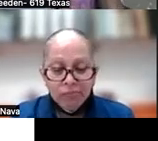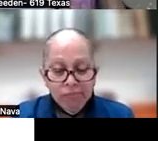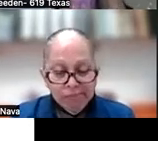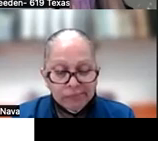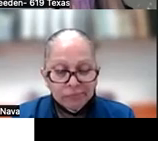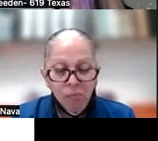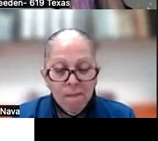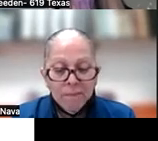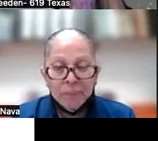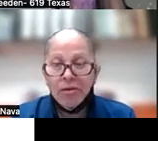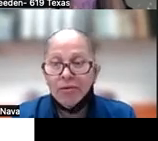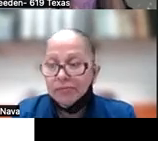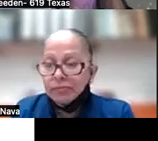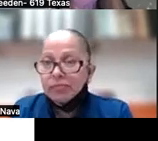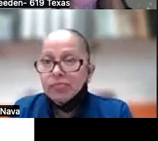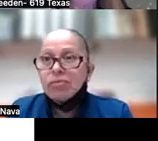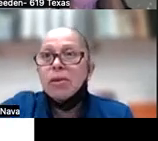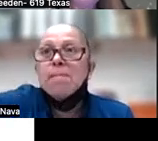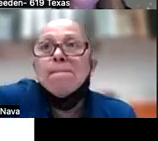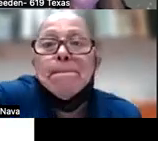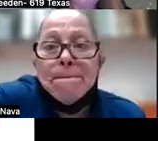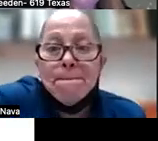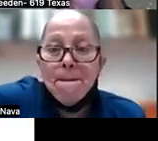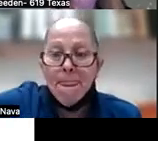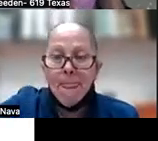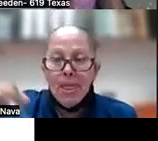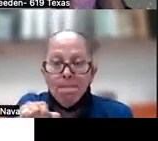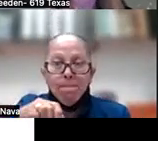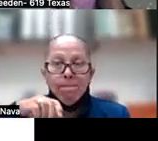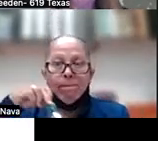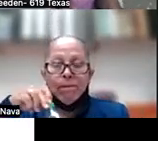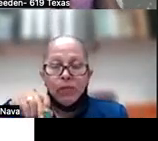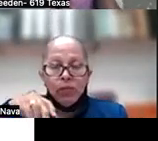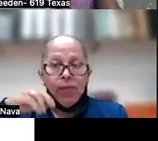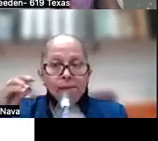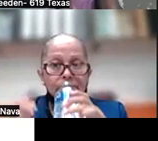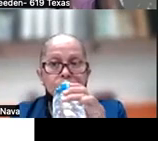I'll wait till I see a few more cameras on, just so I know everybody's there.